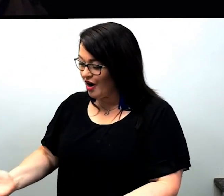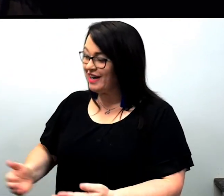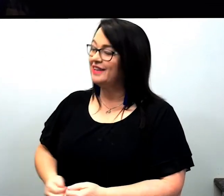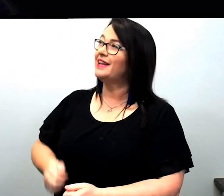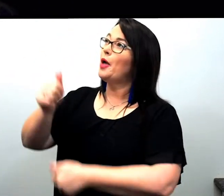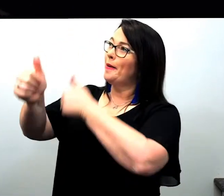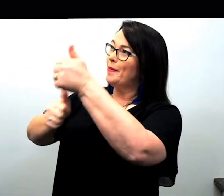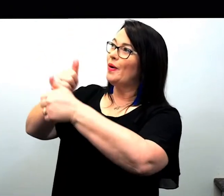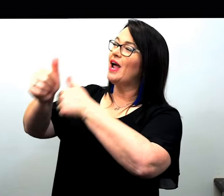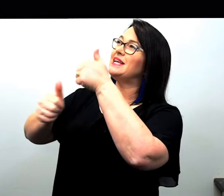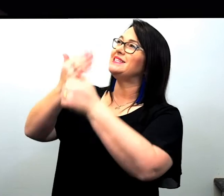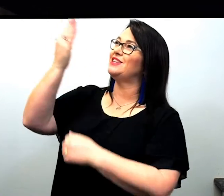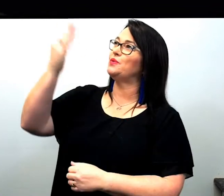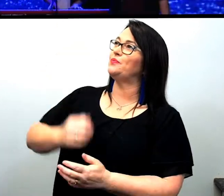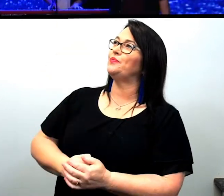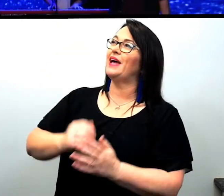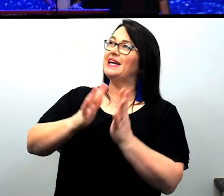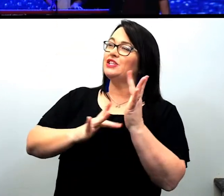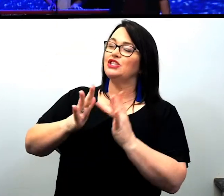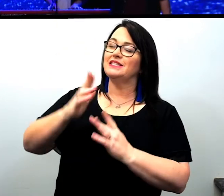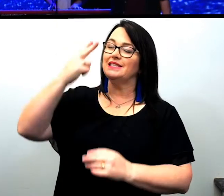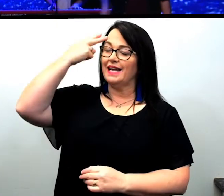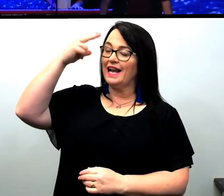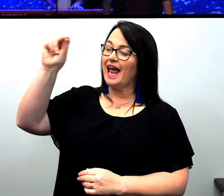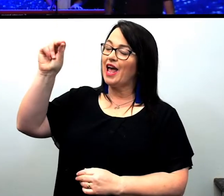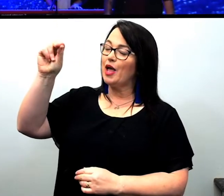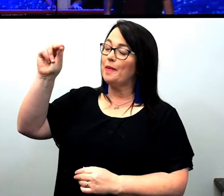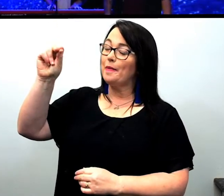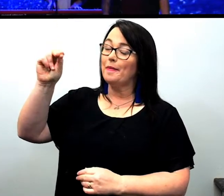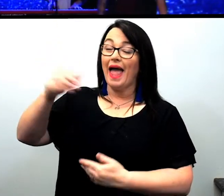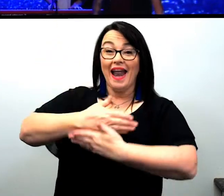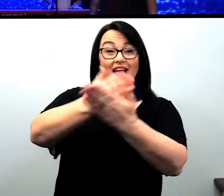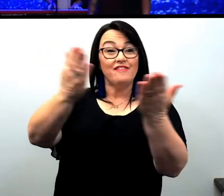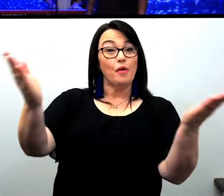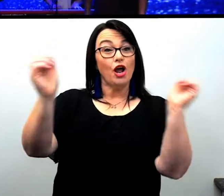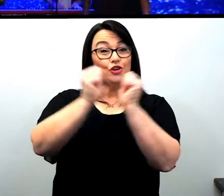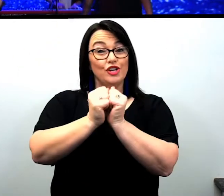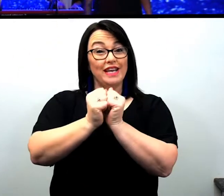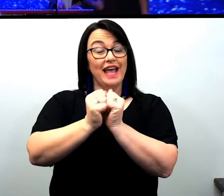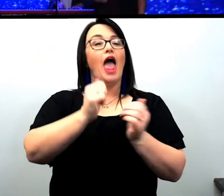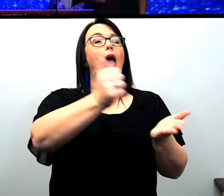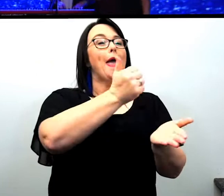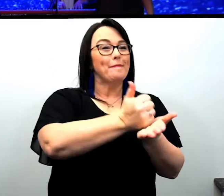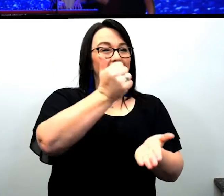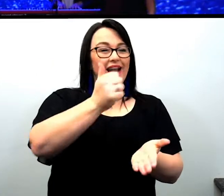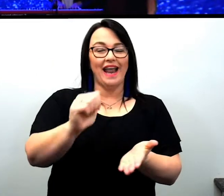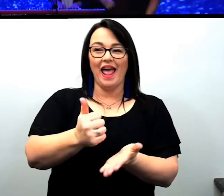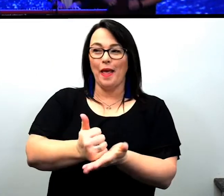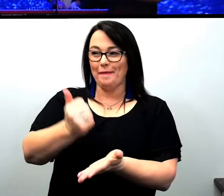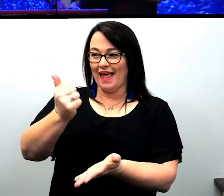Lord, in this place, in Jesus' name we pray. And everyone all around said, amen,